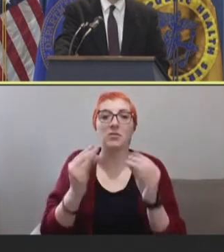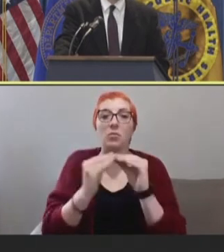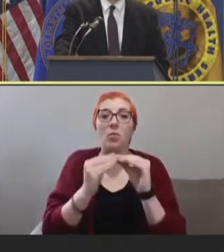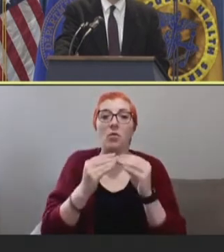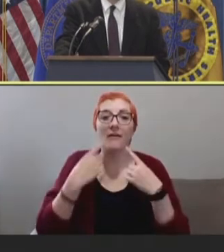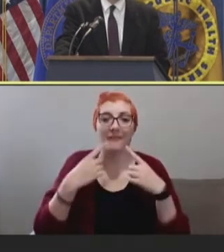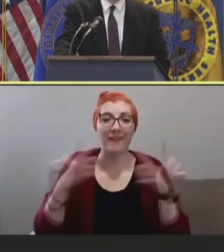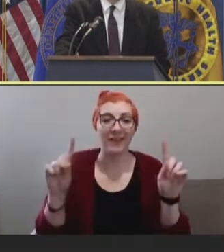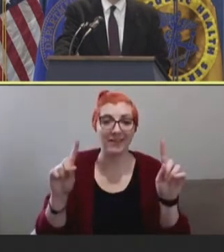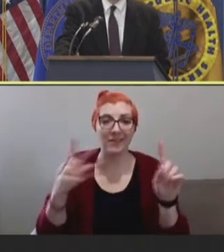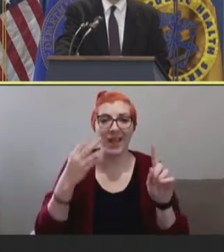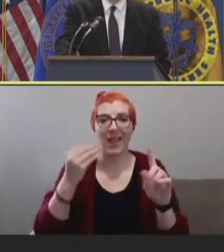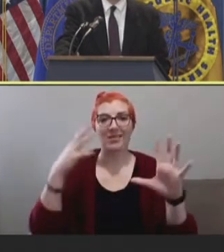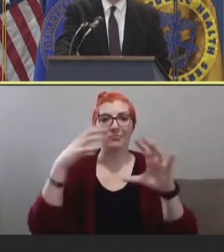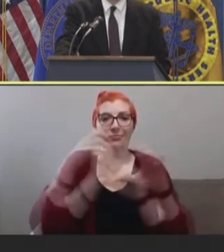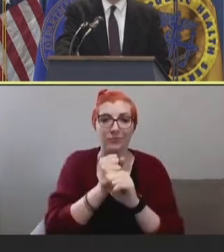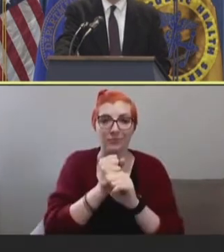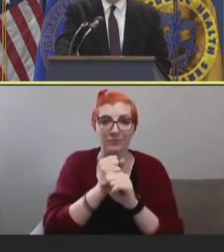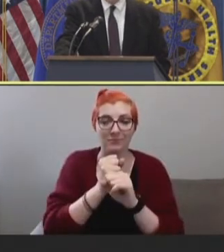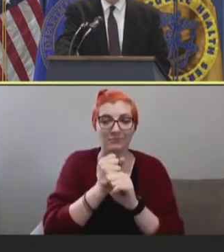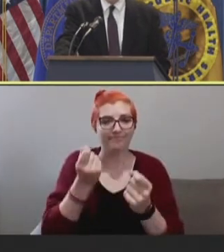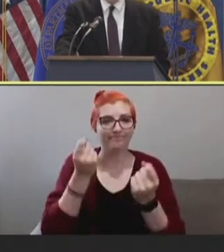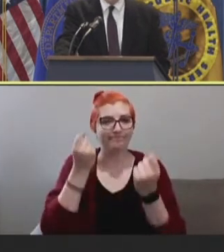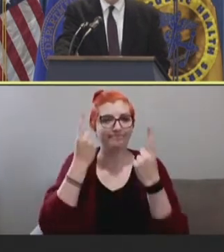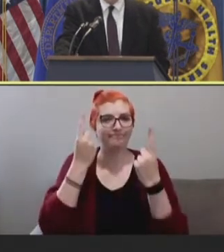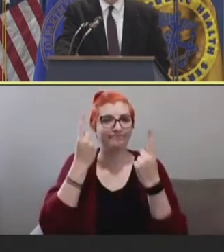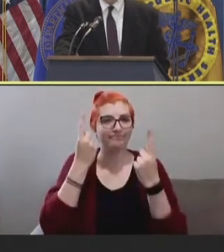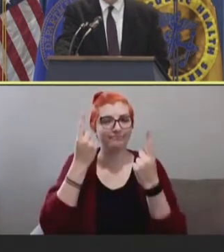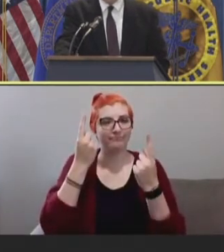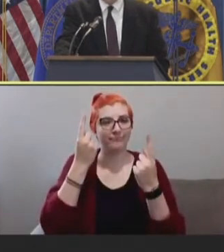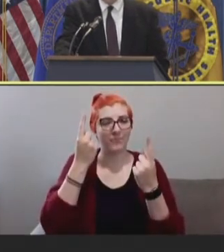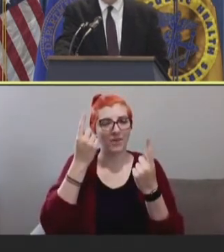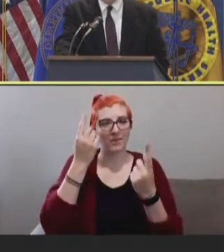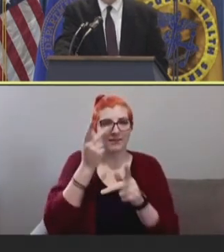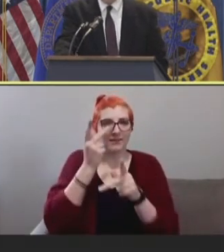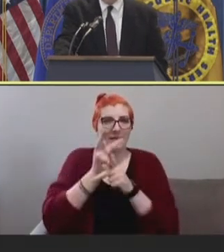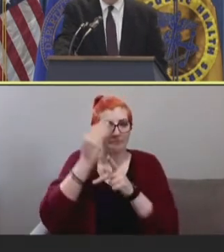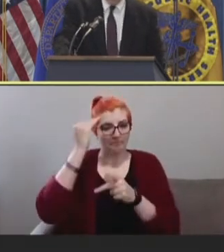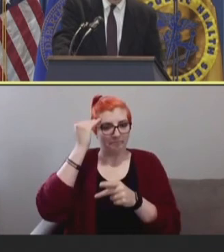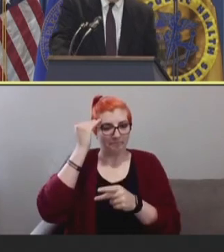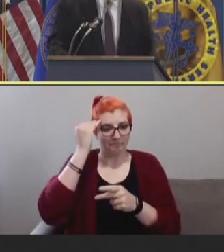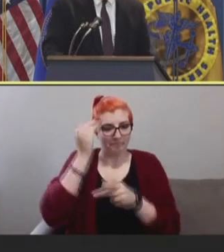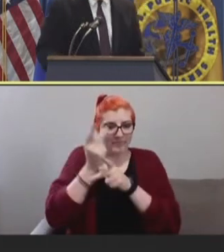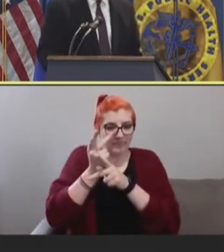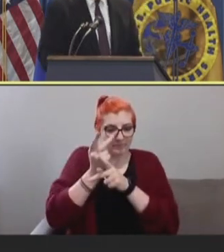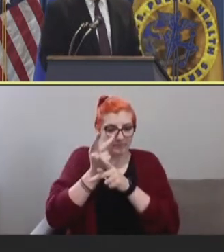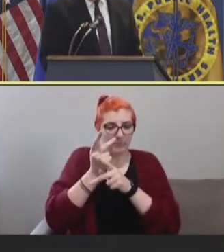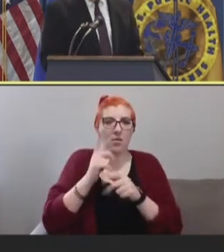gist tends to be retained much longer than the verbatim factual information.